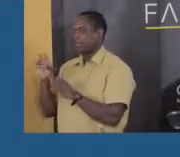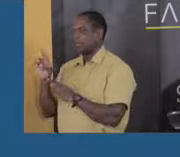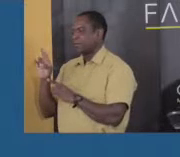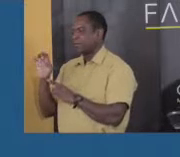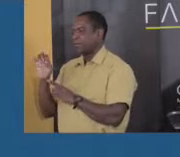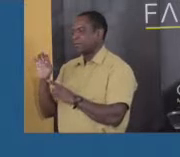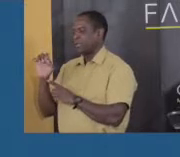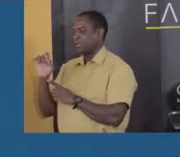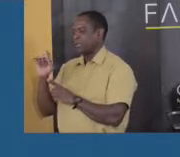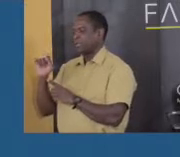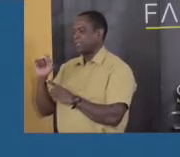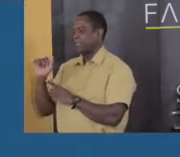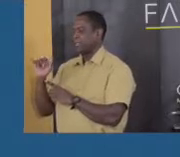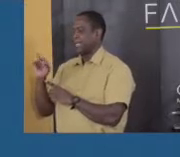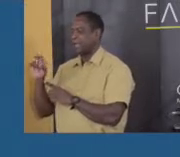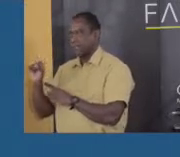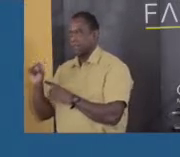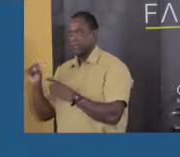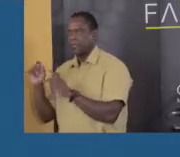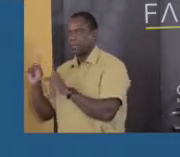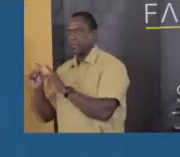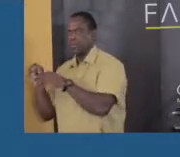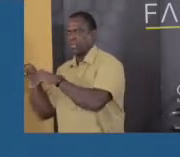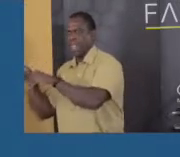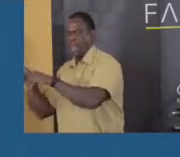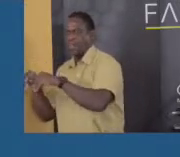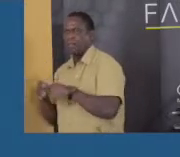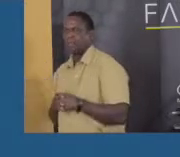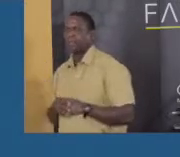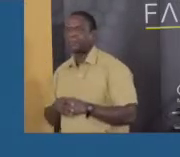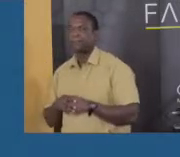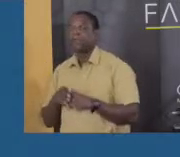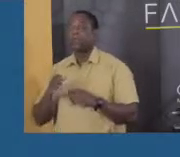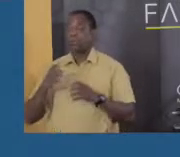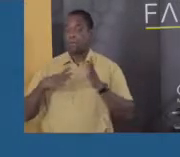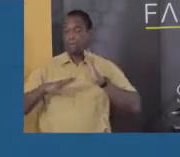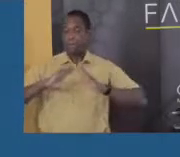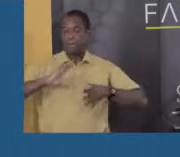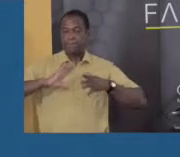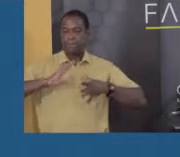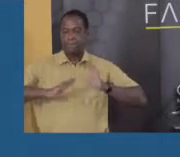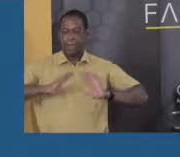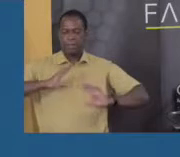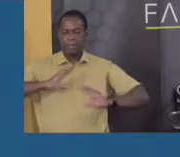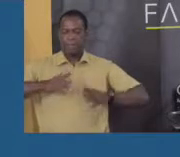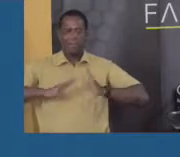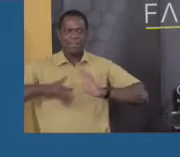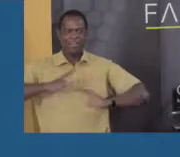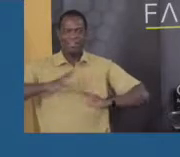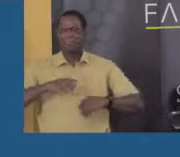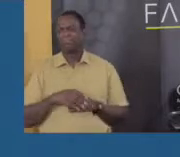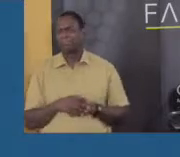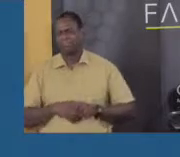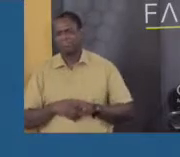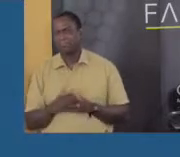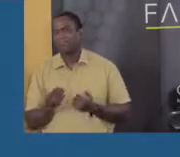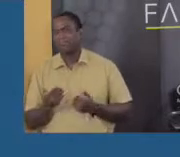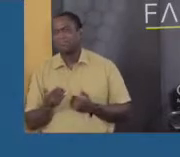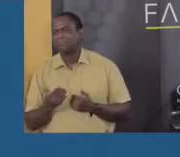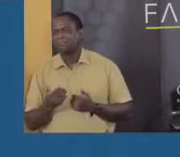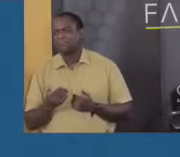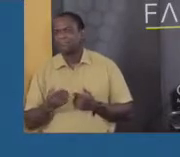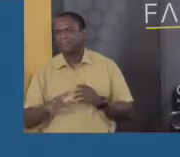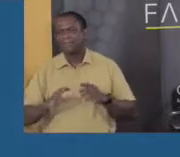fashion shows? Our fashion shows here is mostly entertainment. We have worked very hard at UTT to change